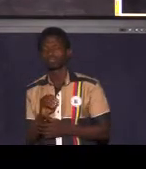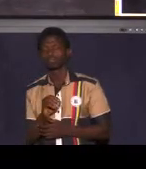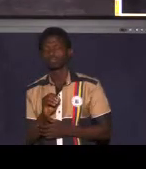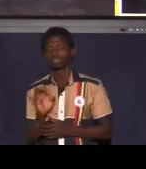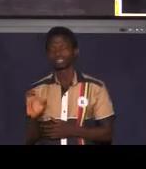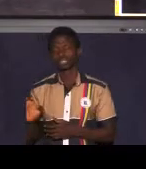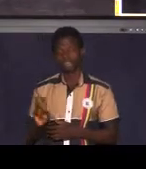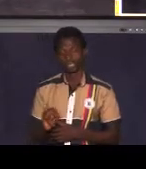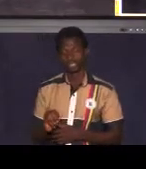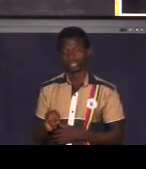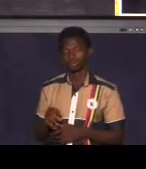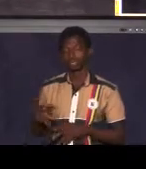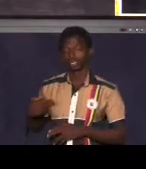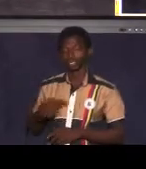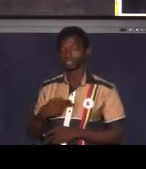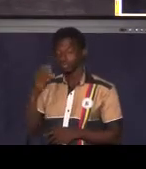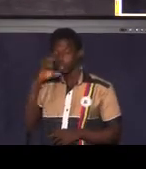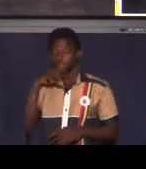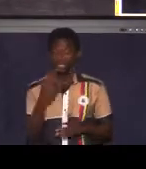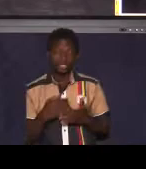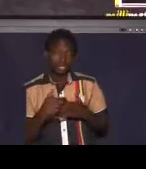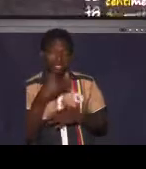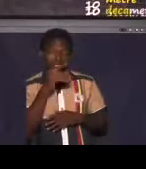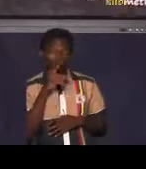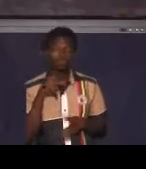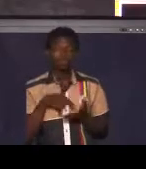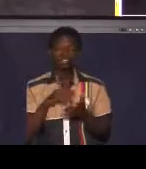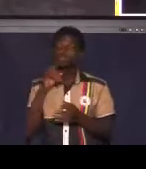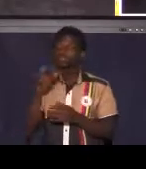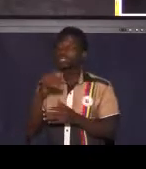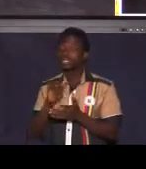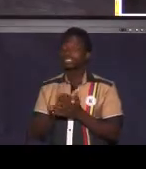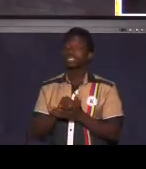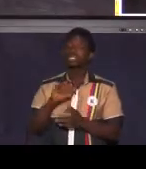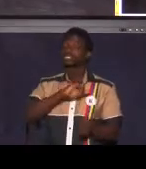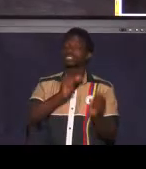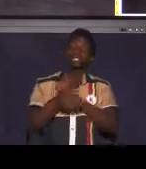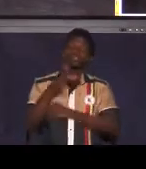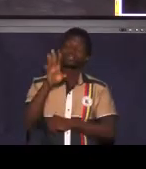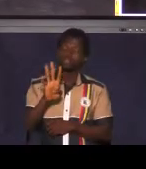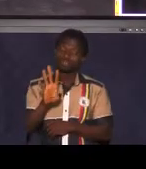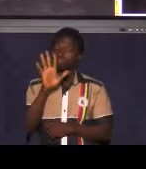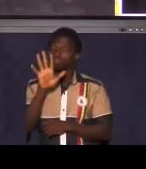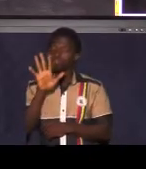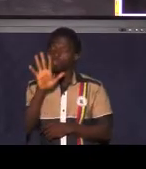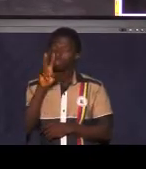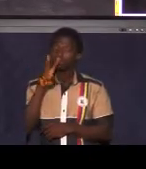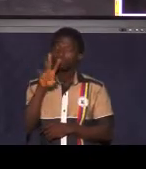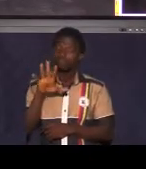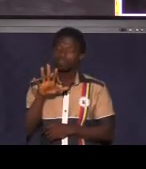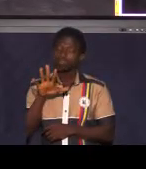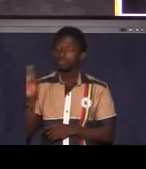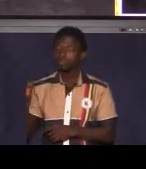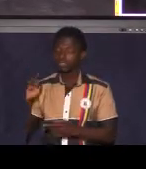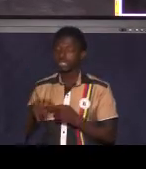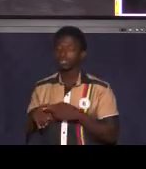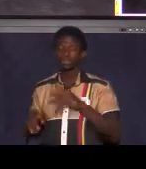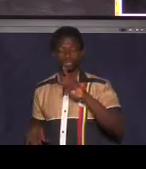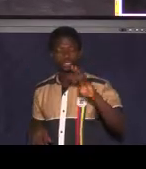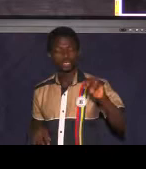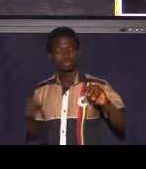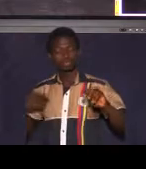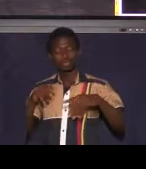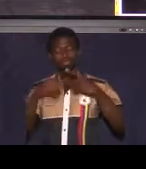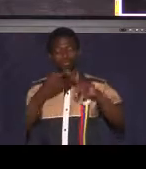1,240 centimeter. Let's check the next one. This one says change 525 meters to